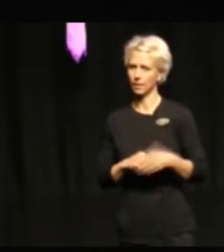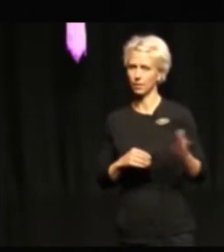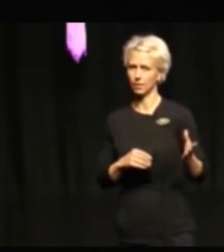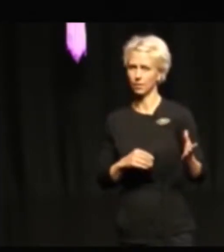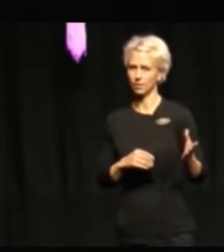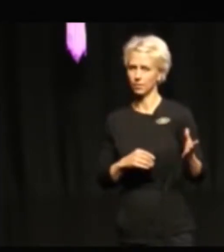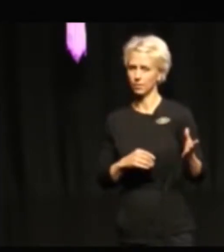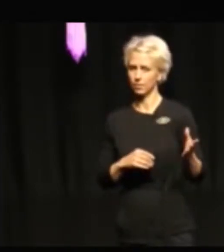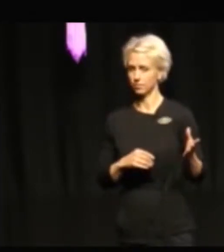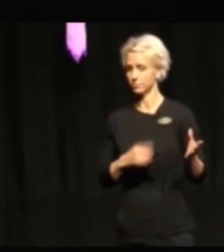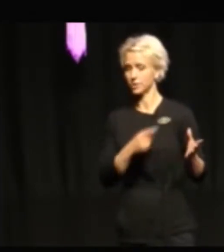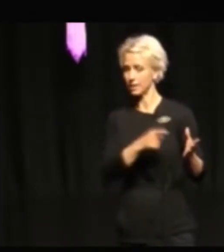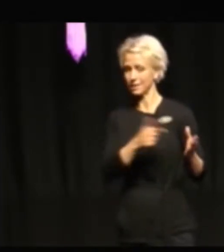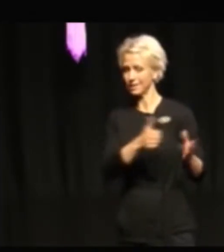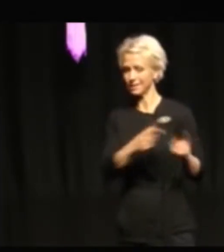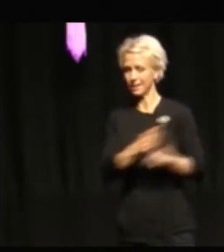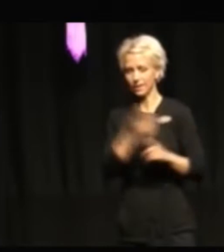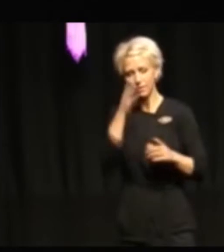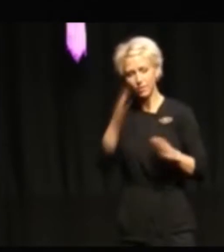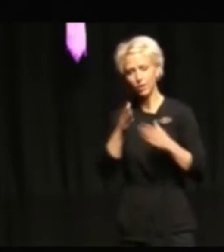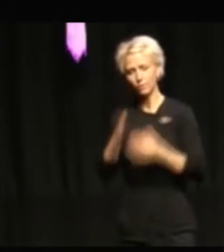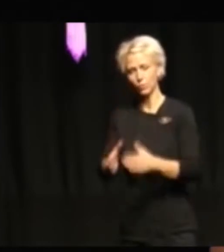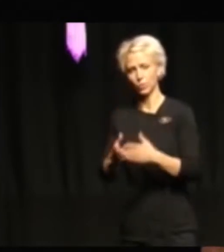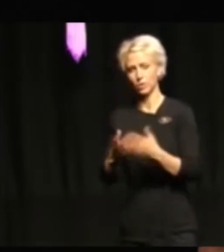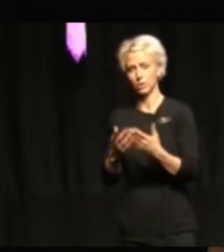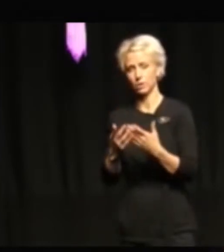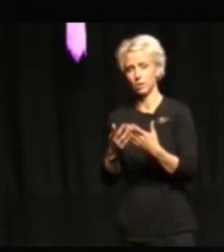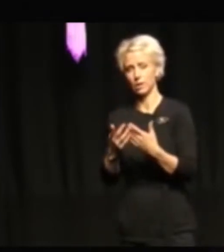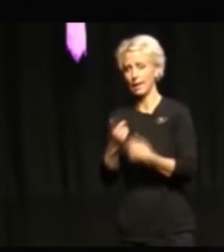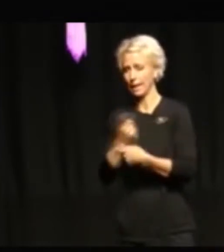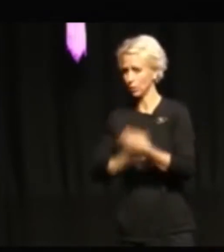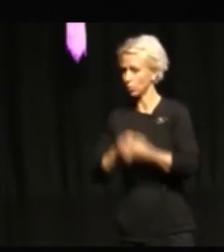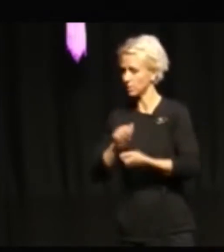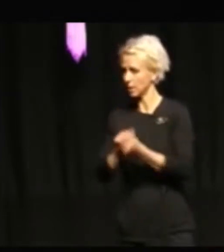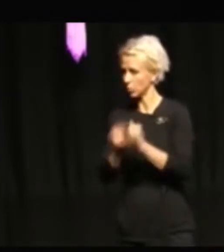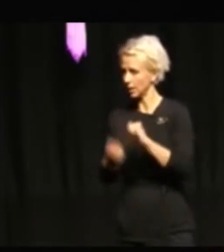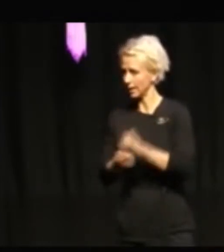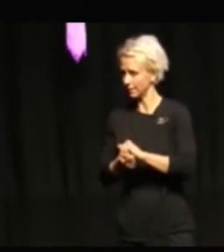of civil and political rights than to economic, social and cultural rights.